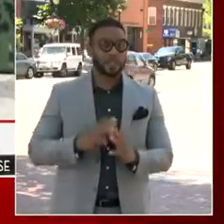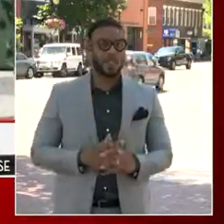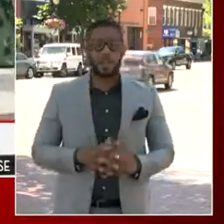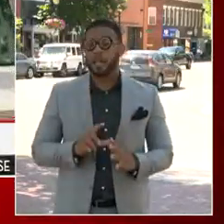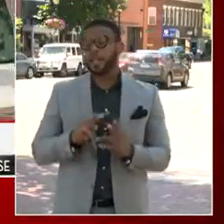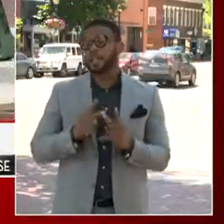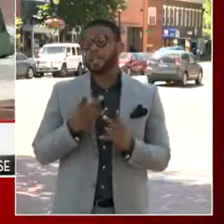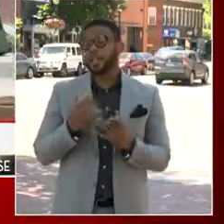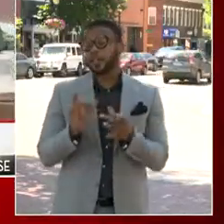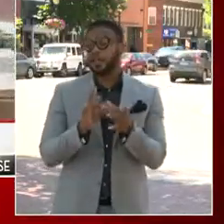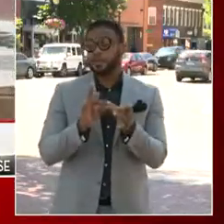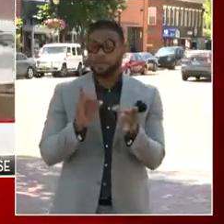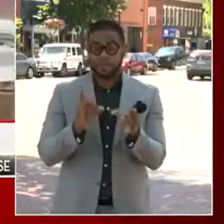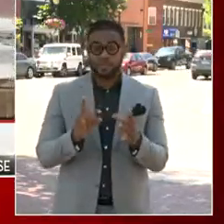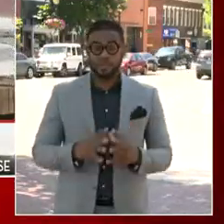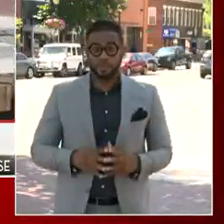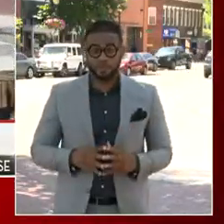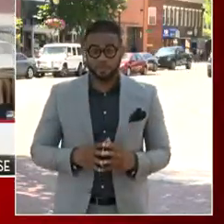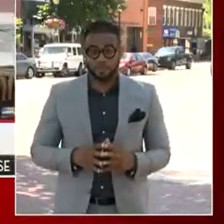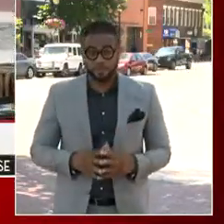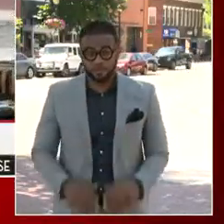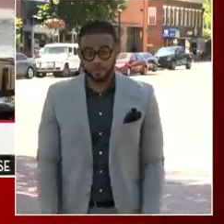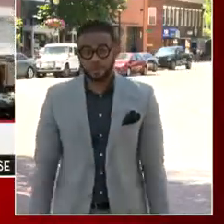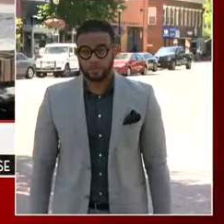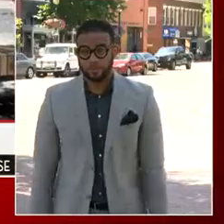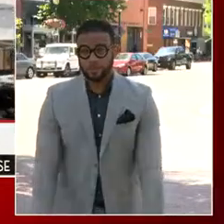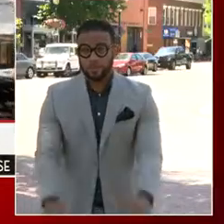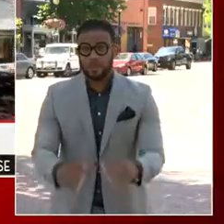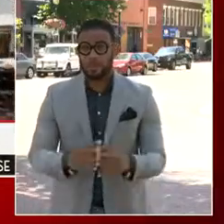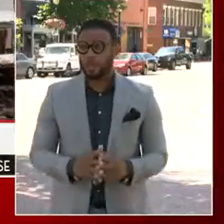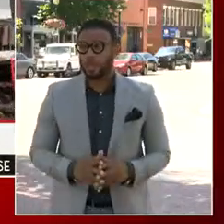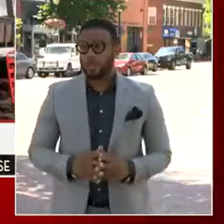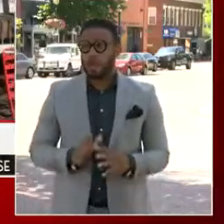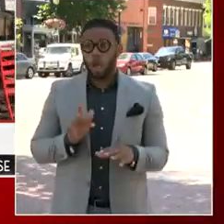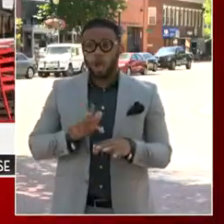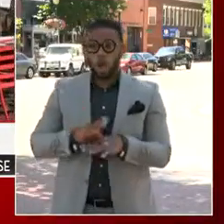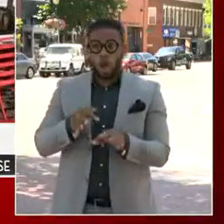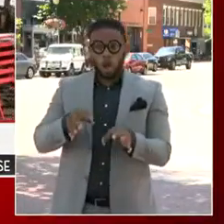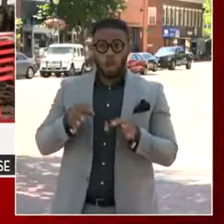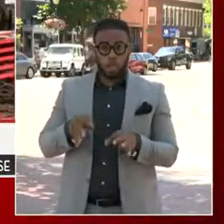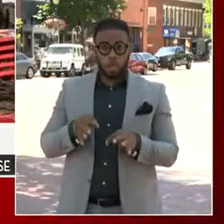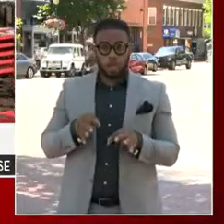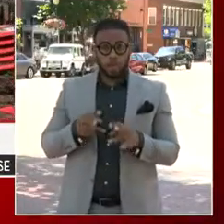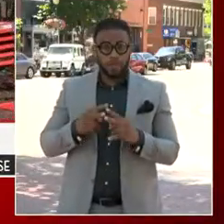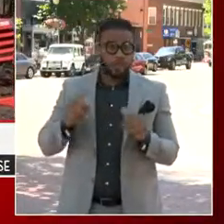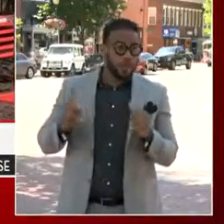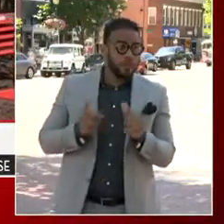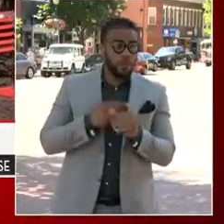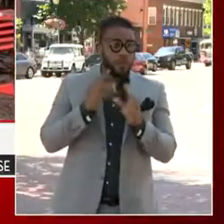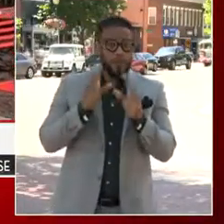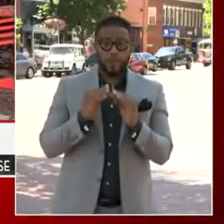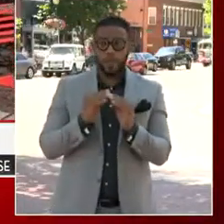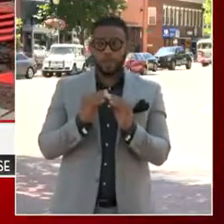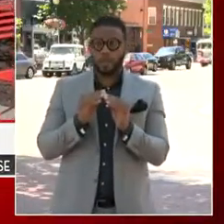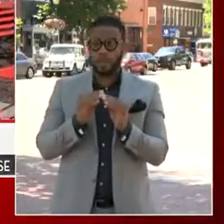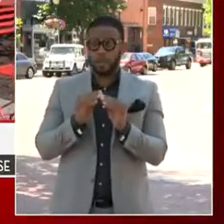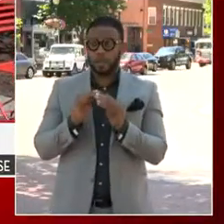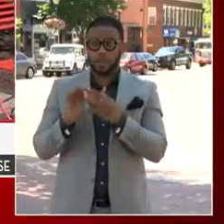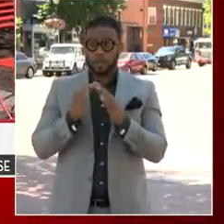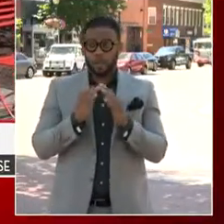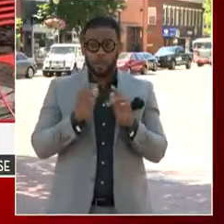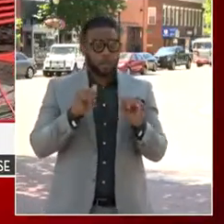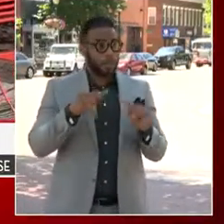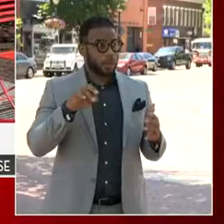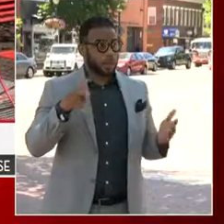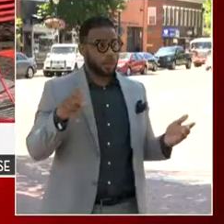thing I wanted to mention just briefly was that early on, at the very first meeting of the community on